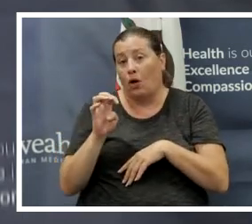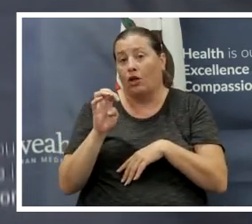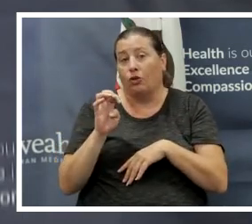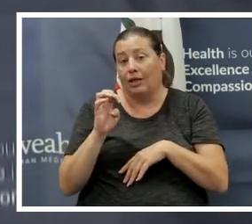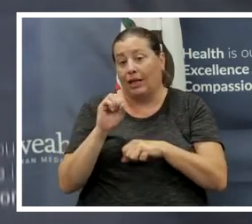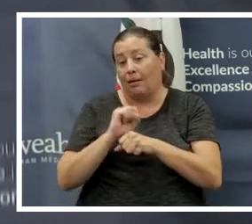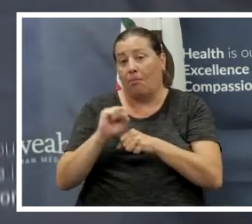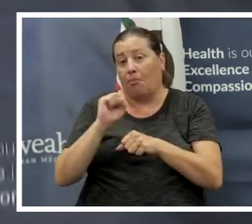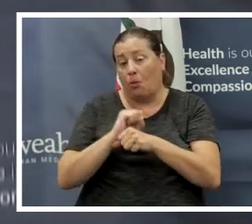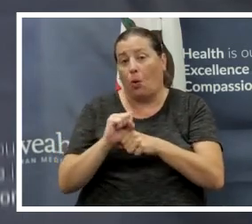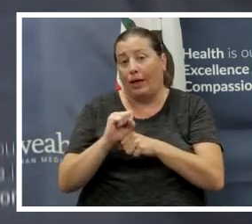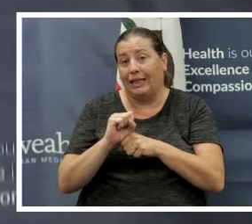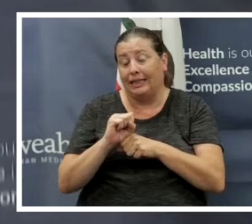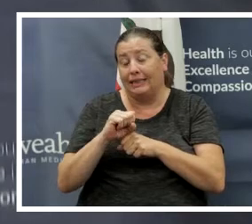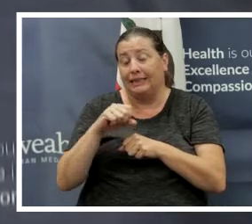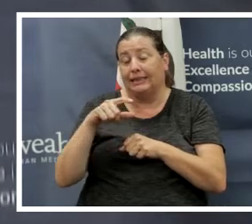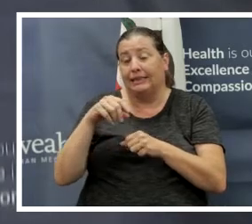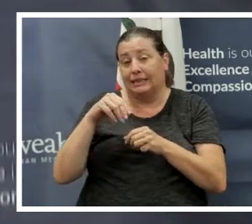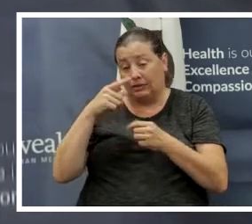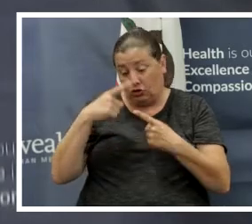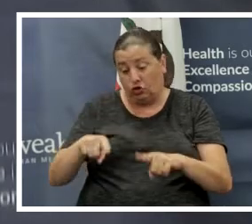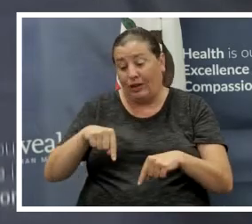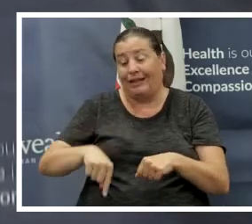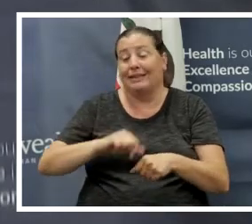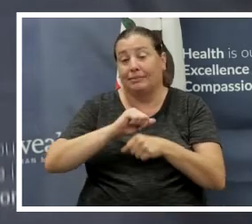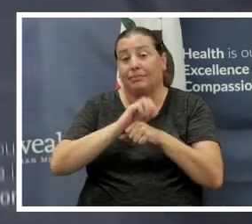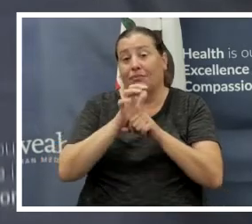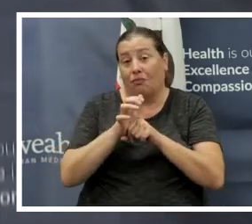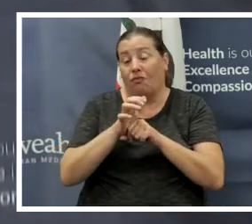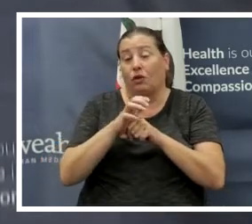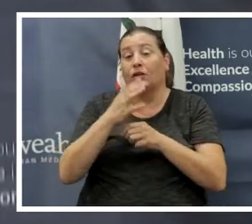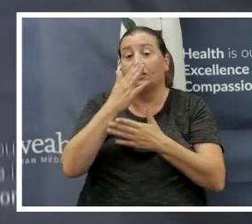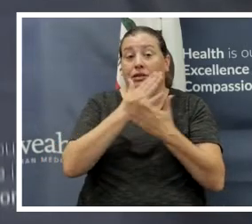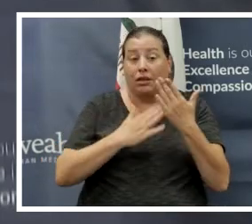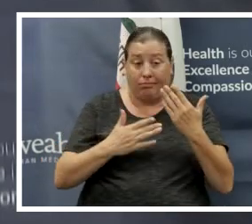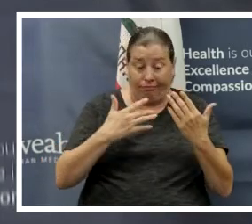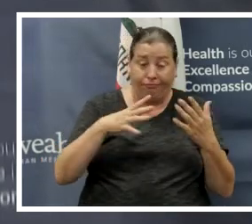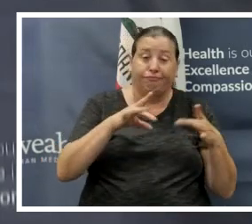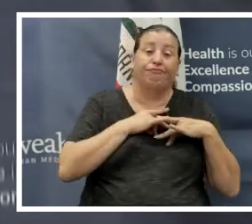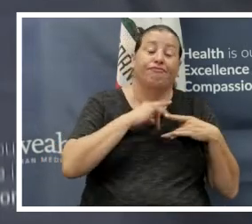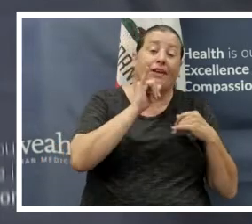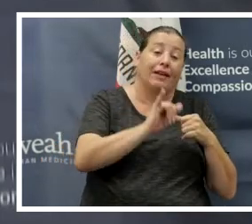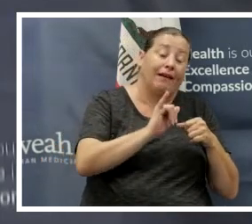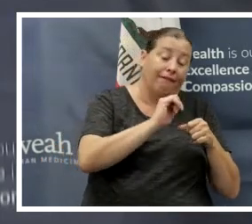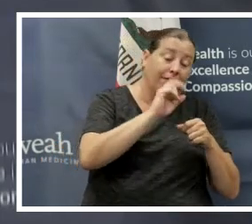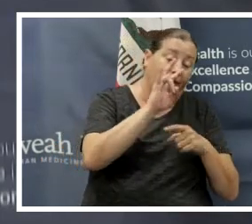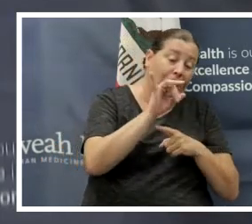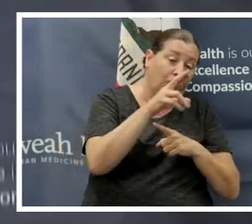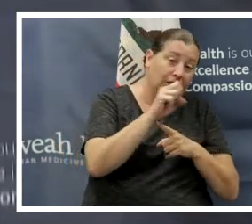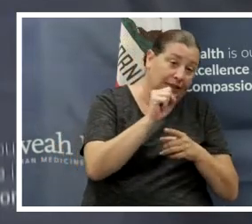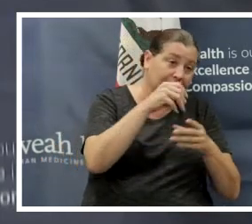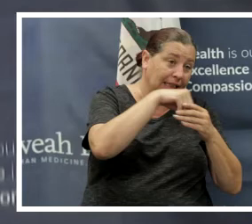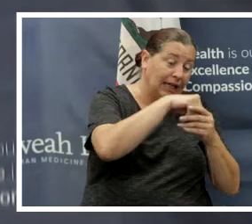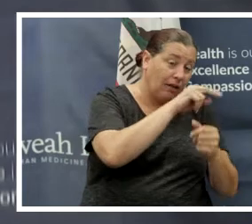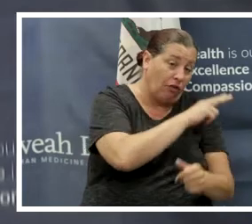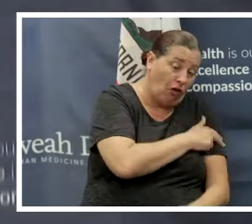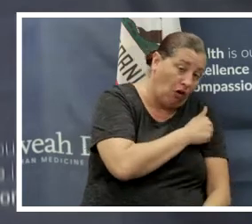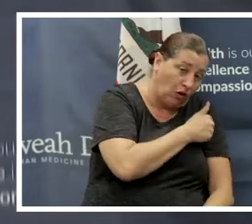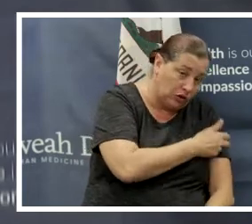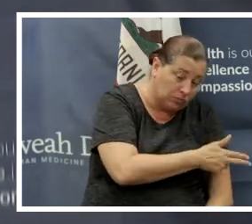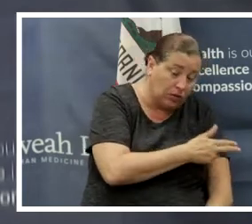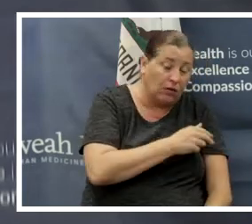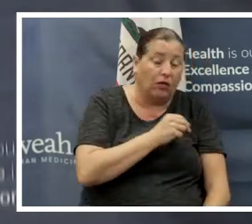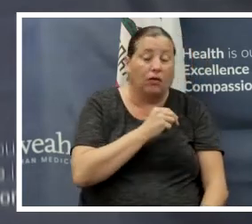pandemic that have contracted the virus, some of them in the hospital, probably most of them, well, I wouldn't